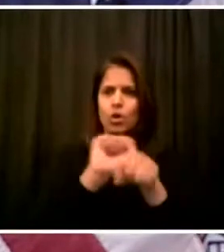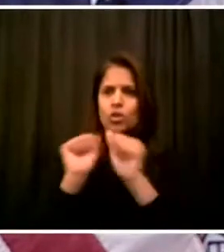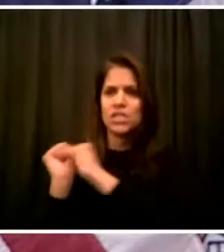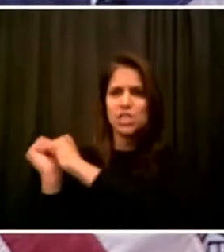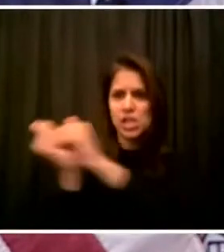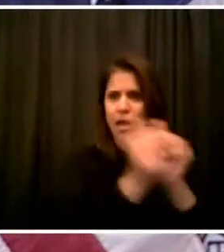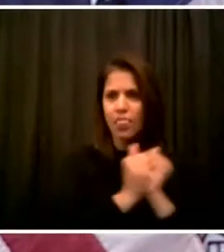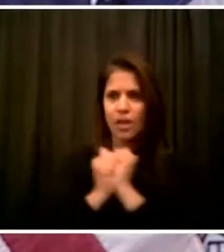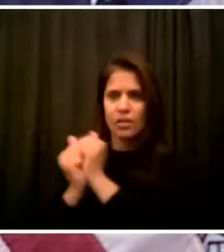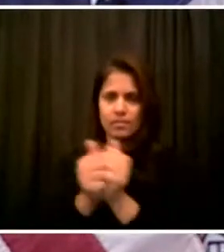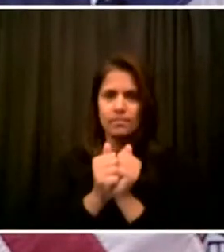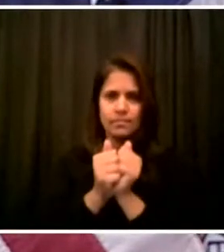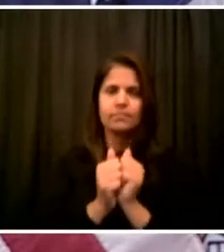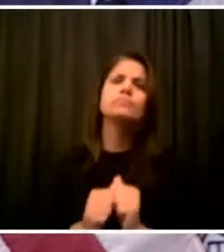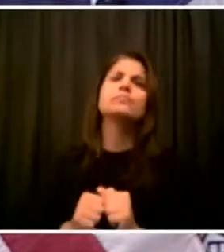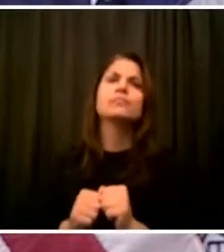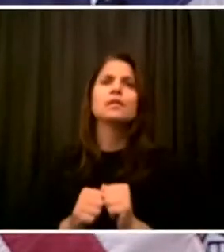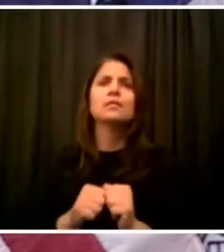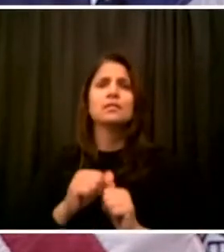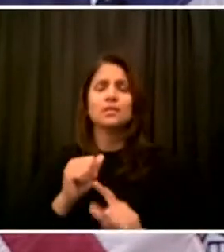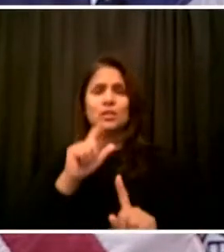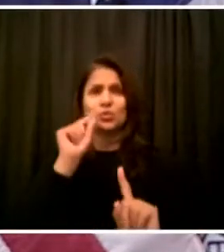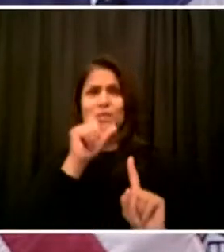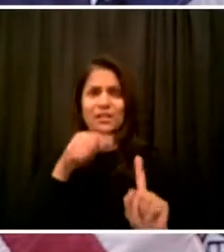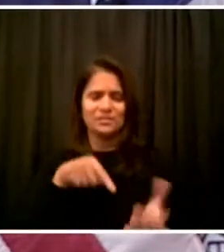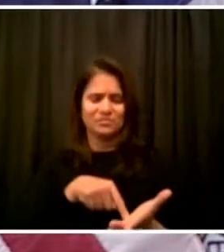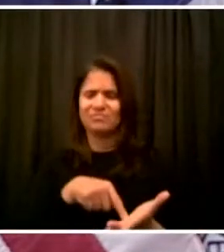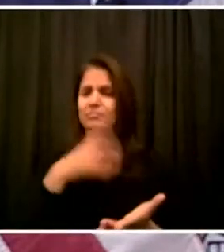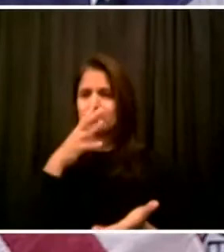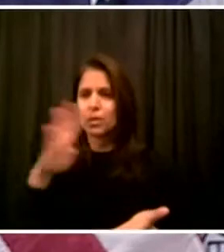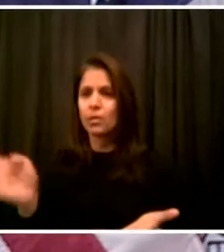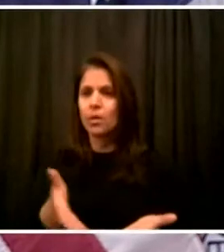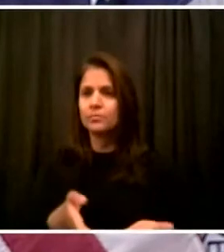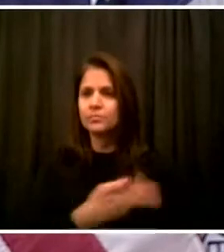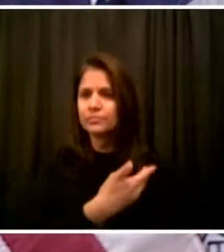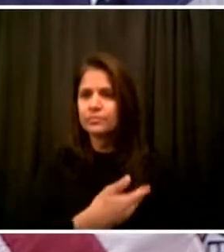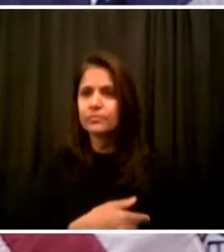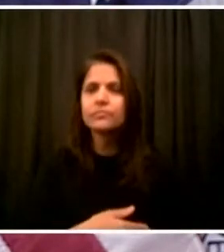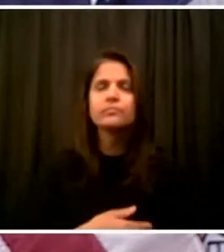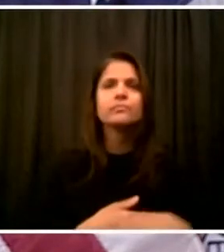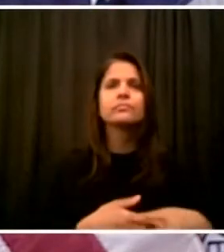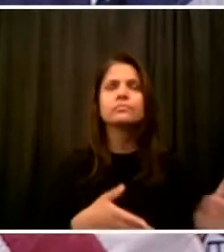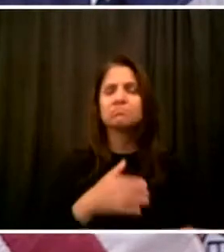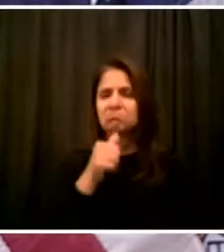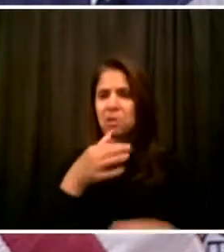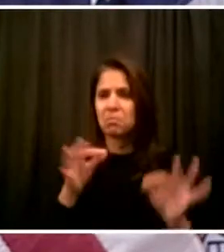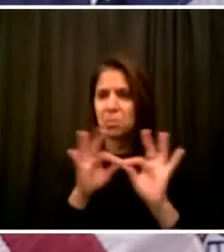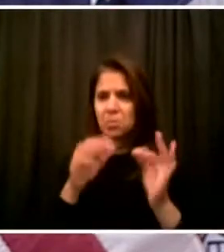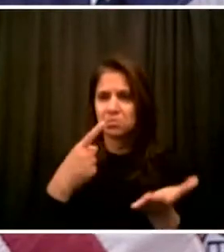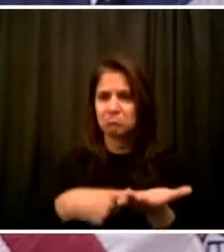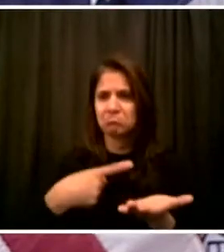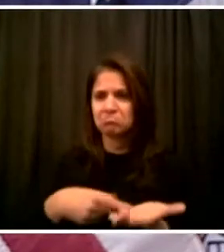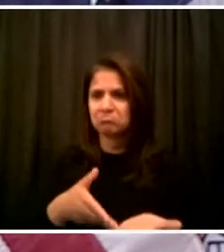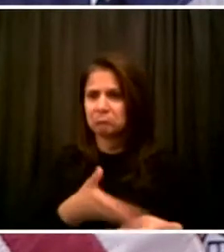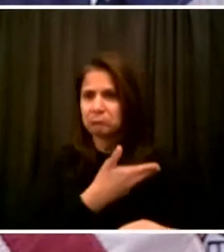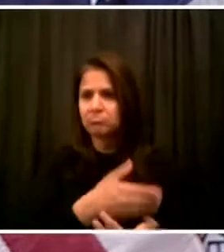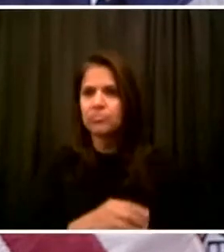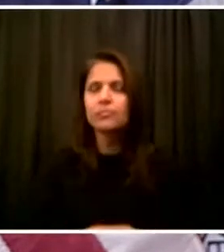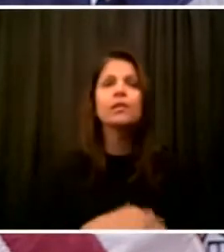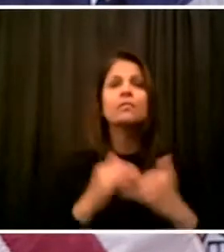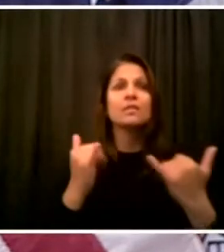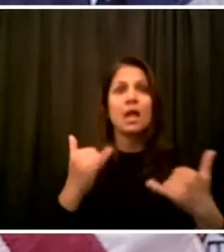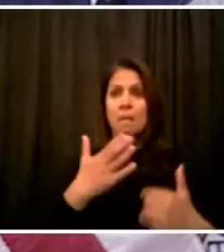the distribution happening to the NYPD in the number they needed and the timing they needed. When I heard there was some kind of problem or delay,